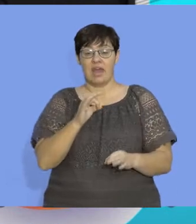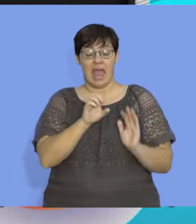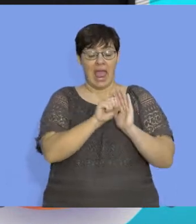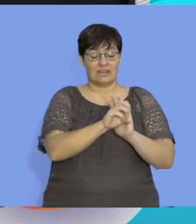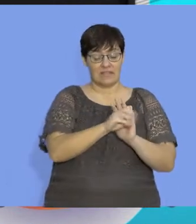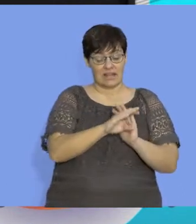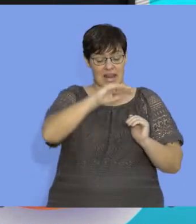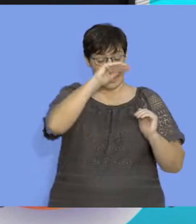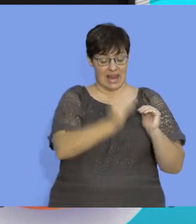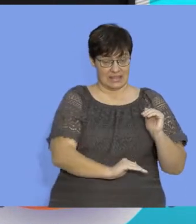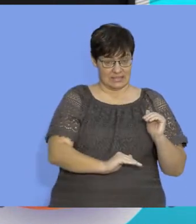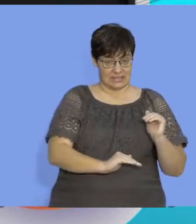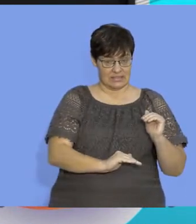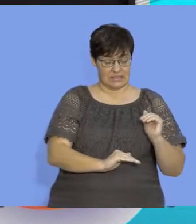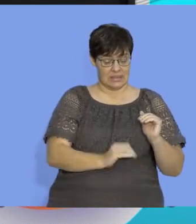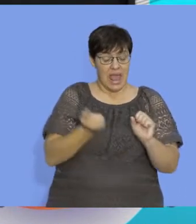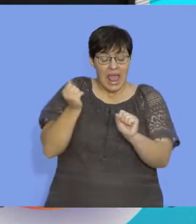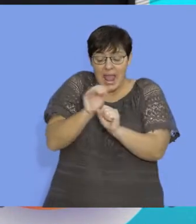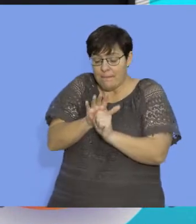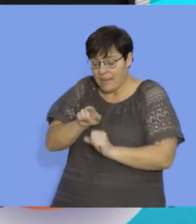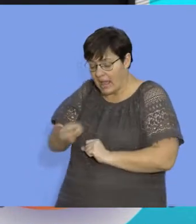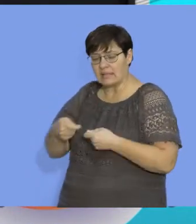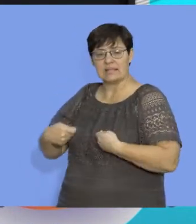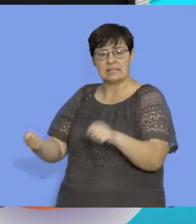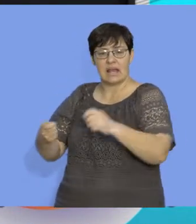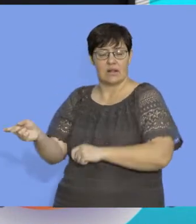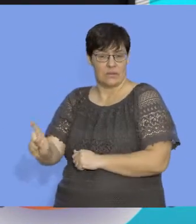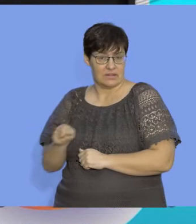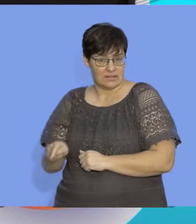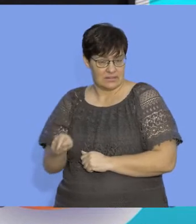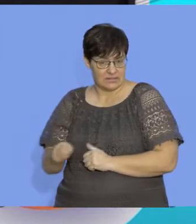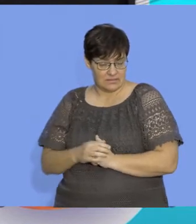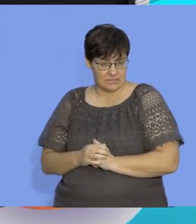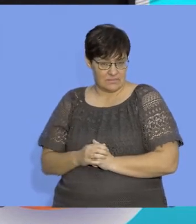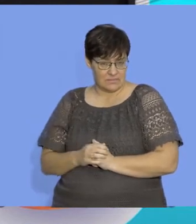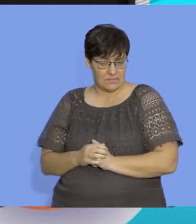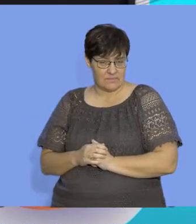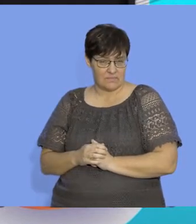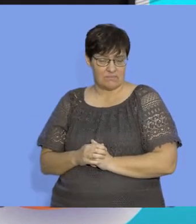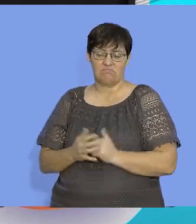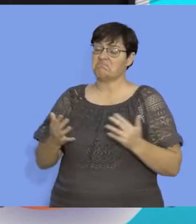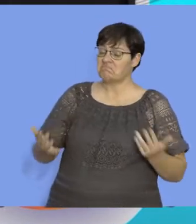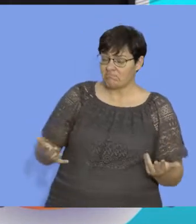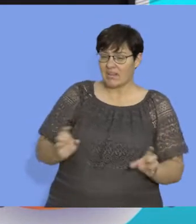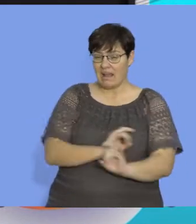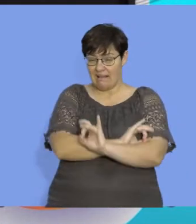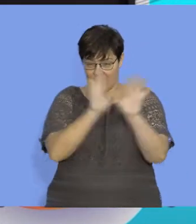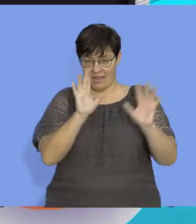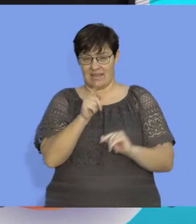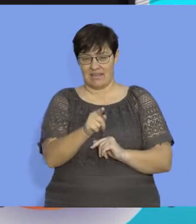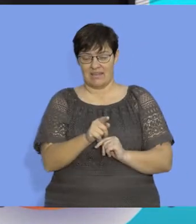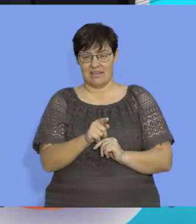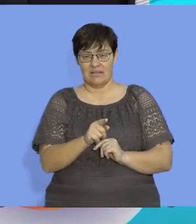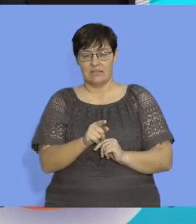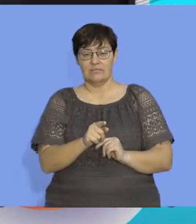our advertising, what impact will it have on our sales? So clearly you can see